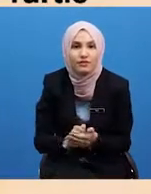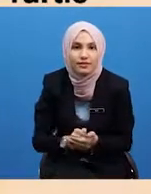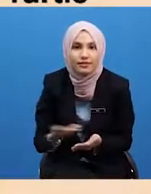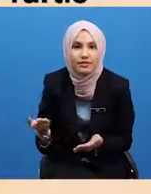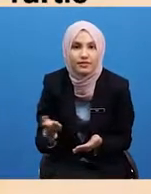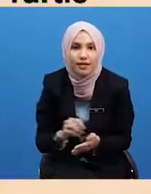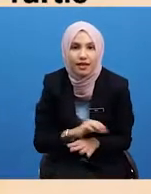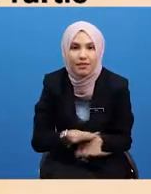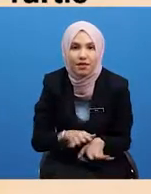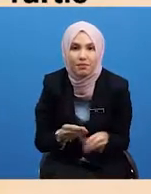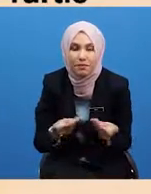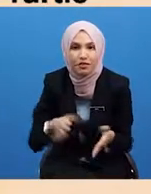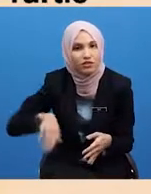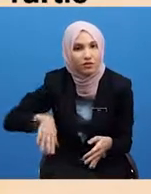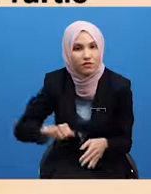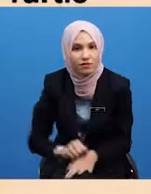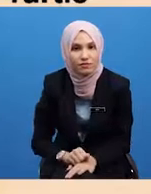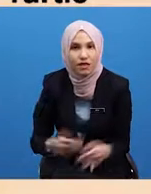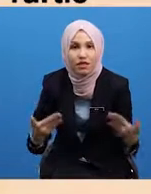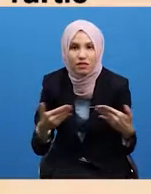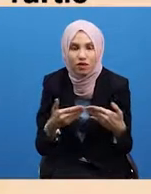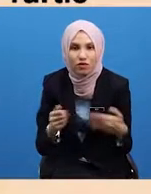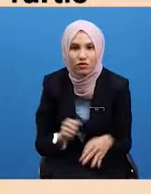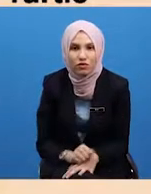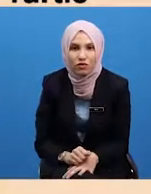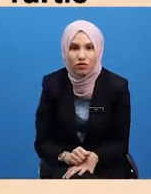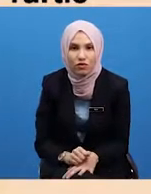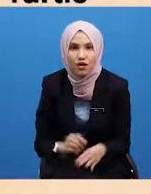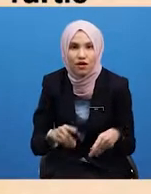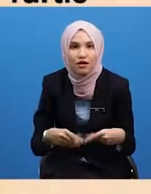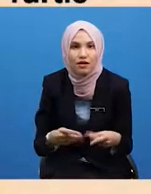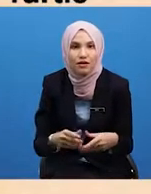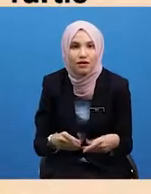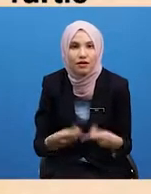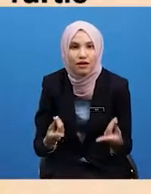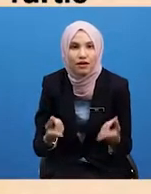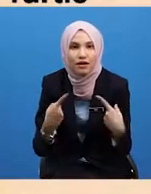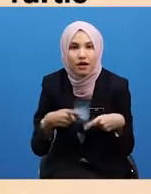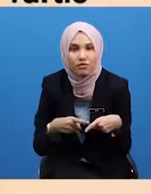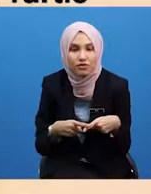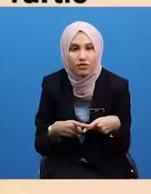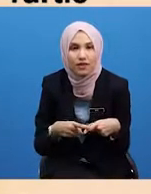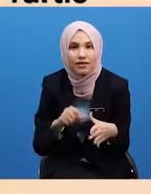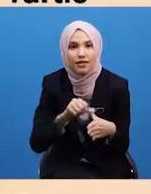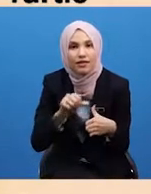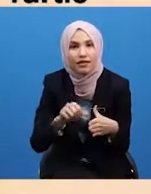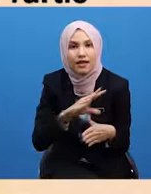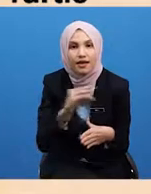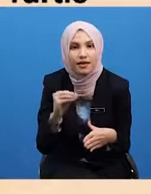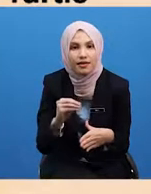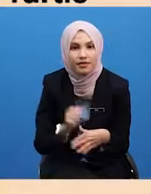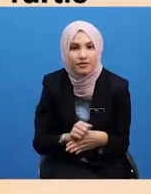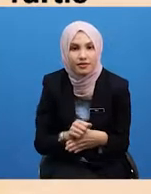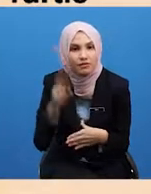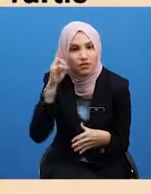before. The war too comes to an end, and Richard hopes that anti-German